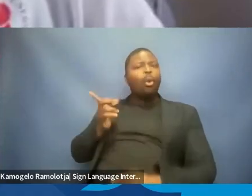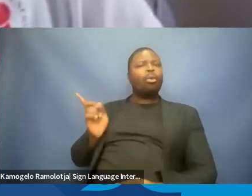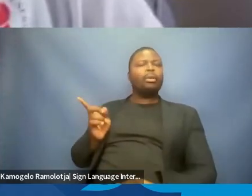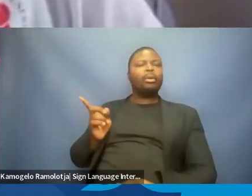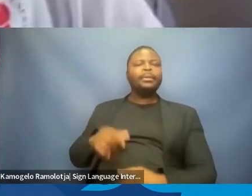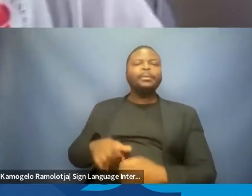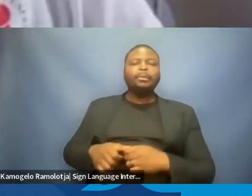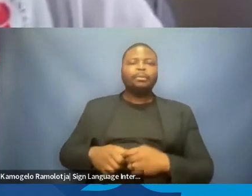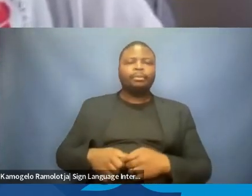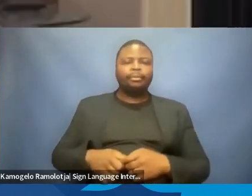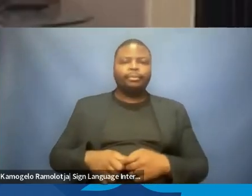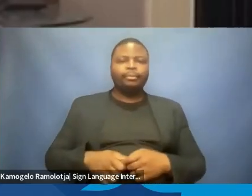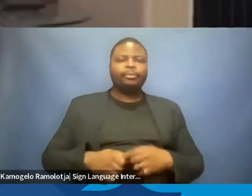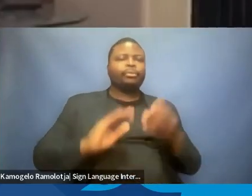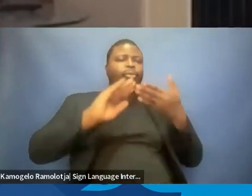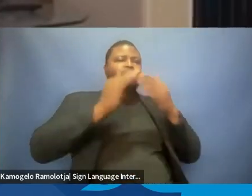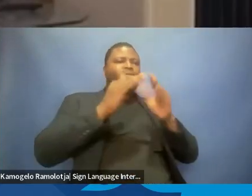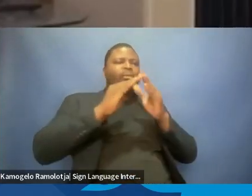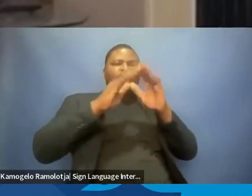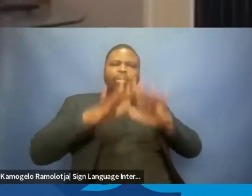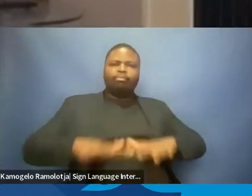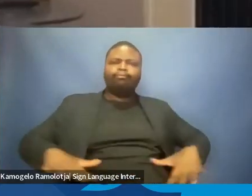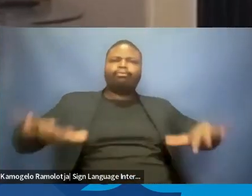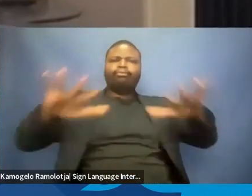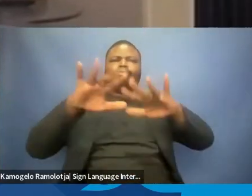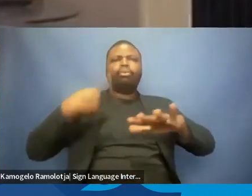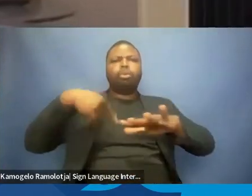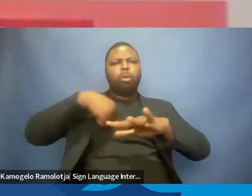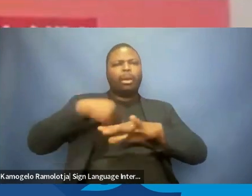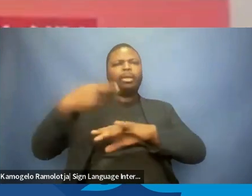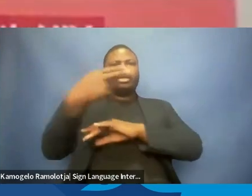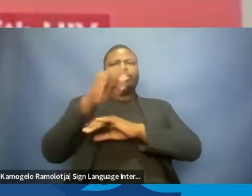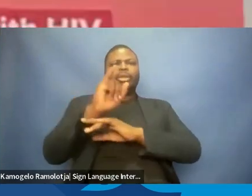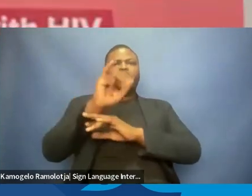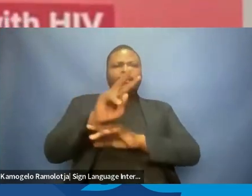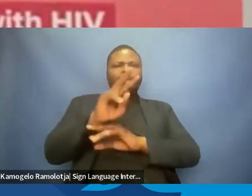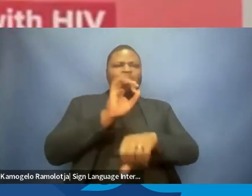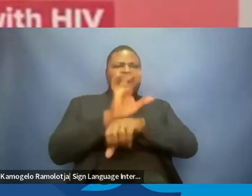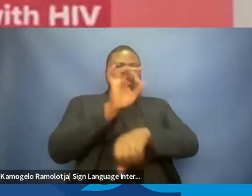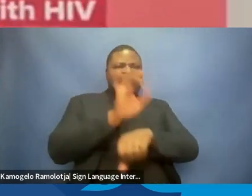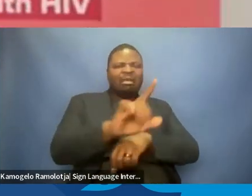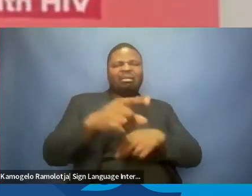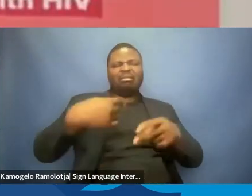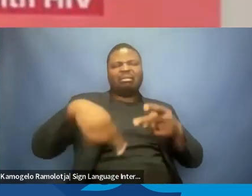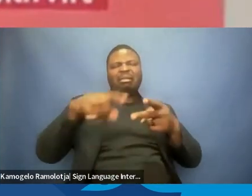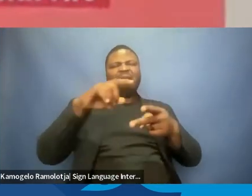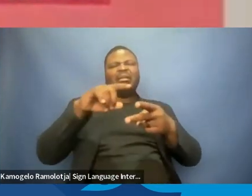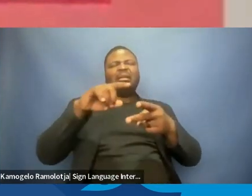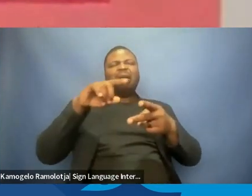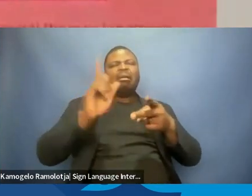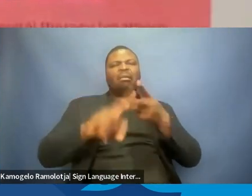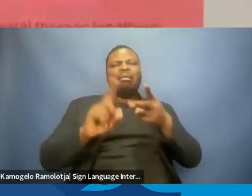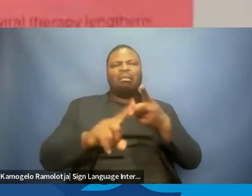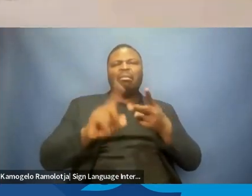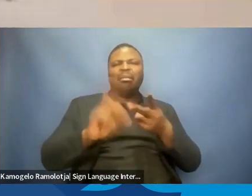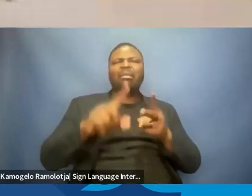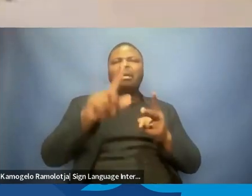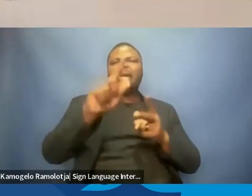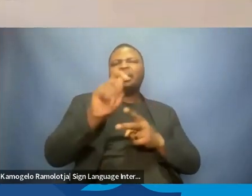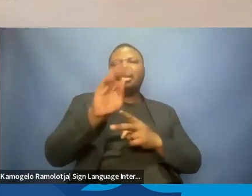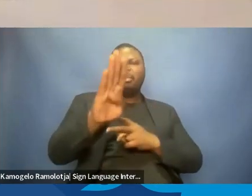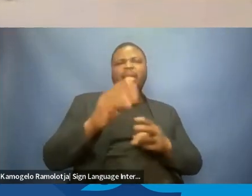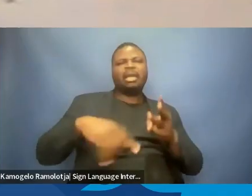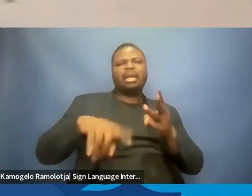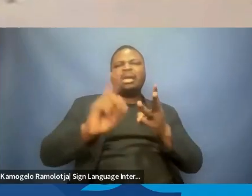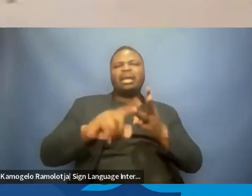to the community at large. We screen them for TB, we screen them for STIs, and then after that we link them